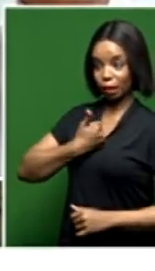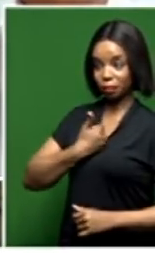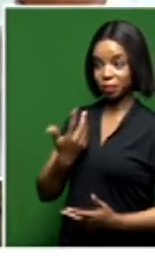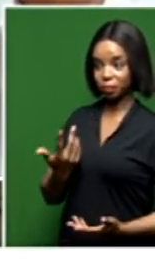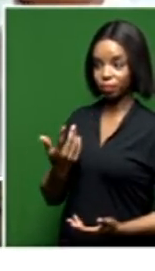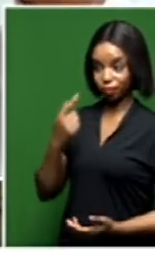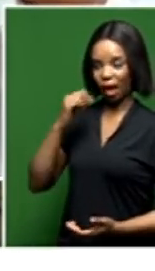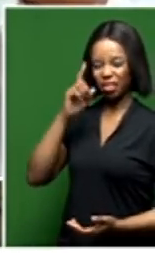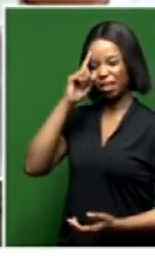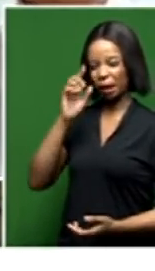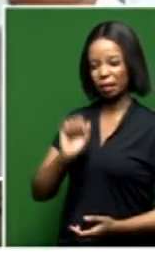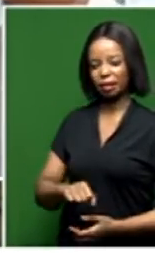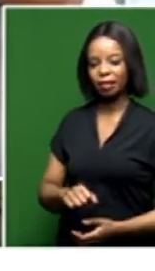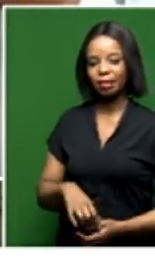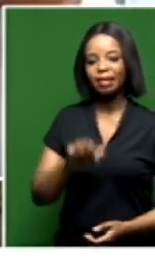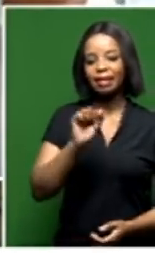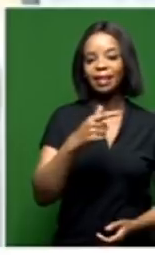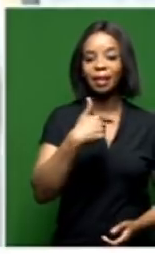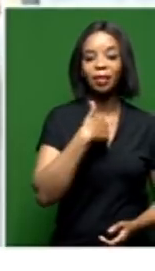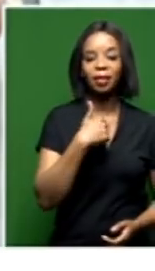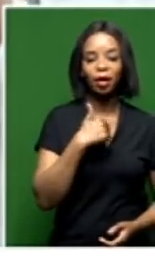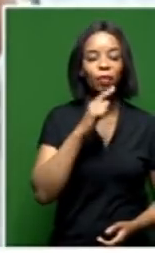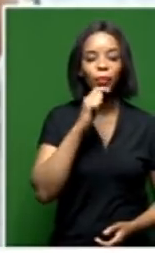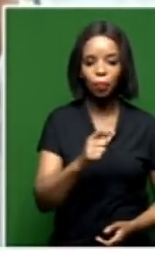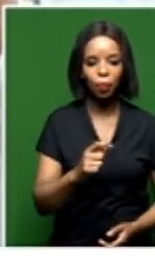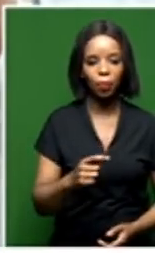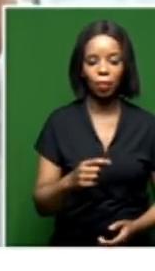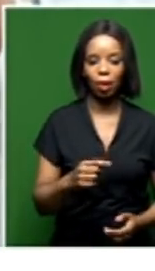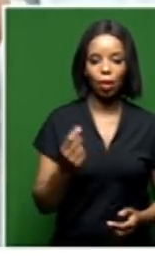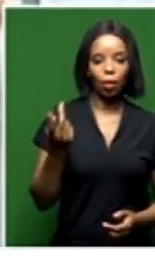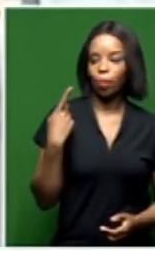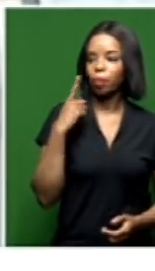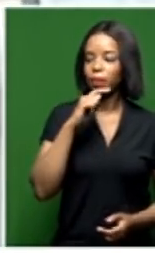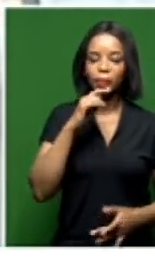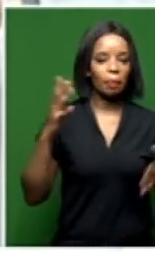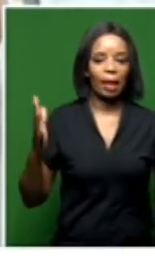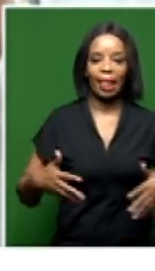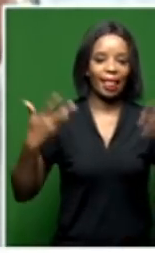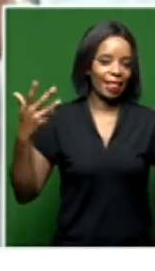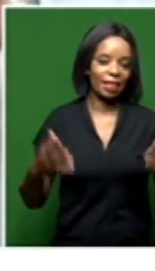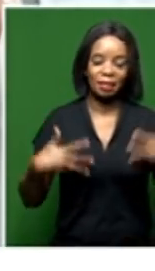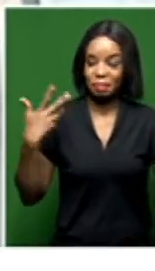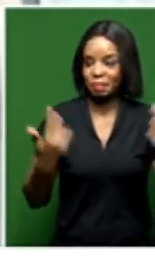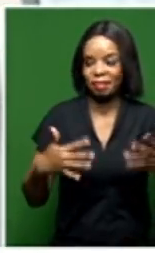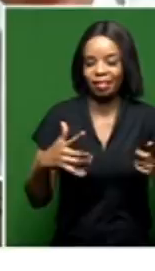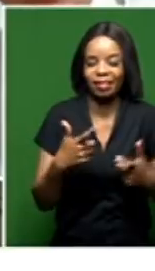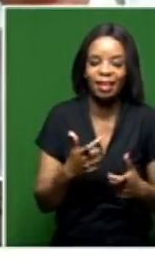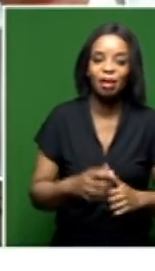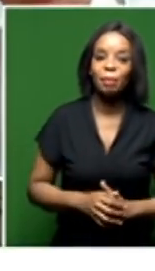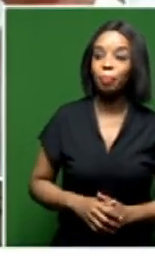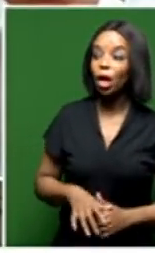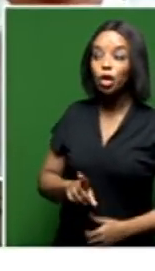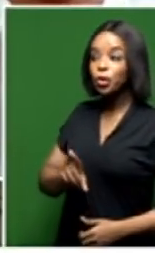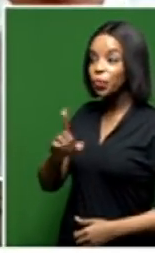are. Extremely. It's everything we hope for. We're extremely happy at the moment. So you